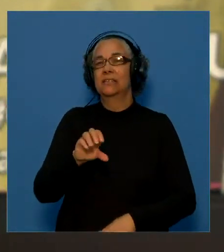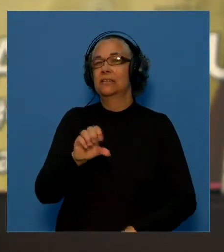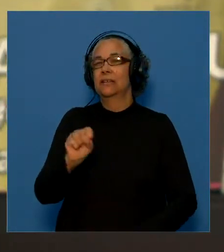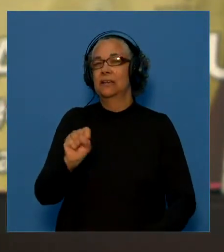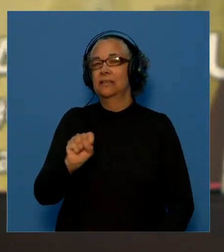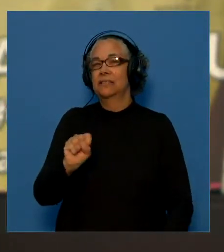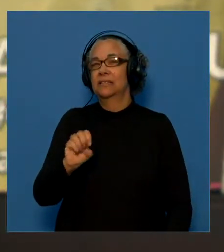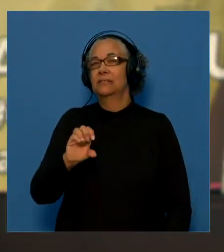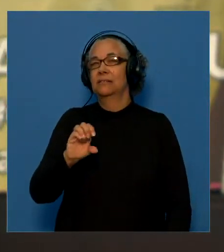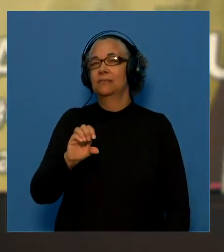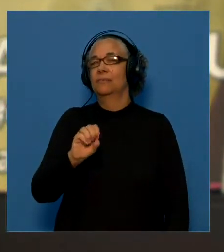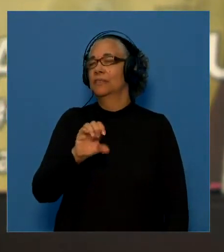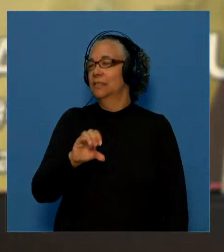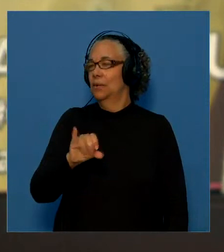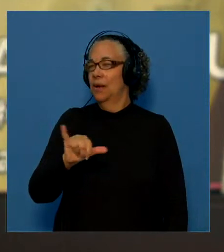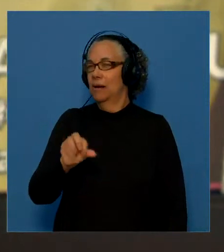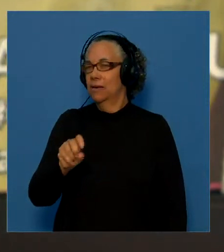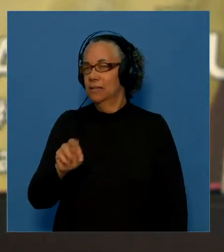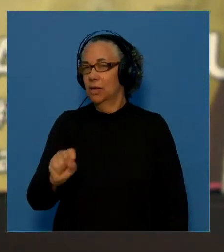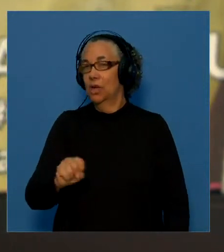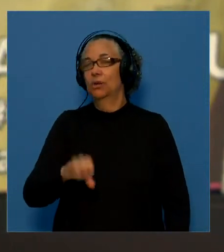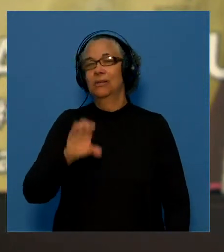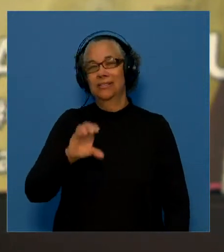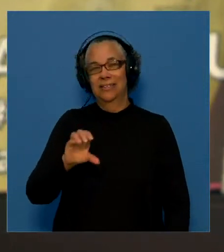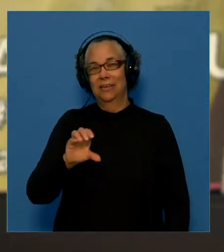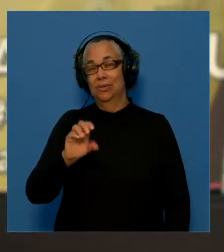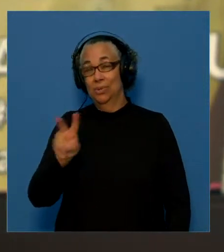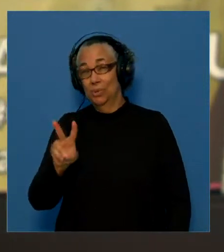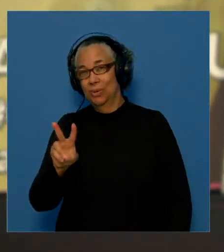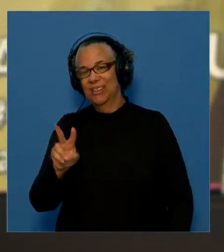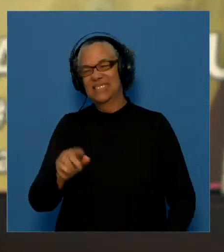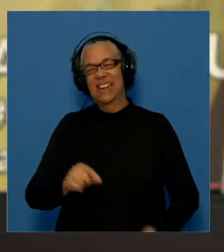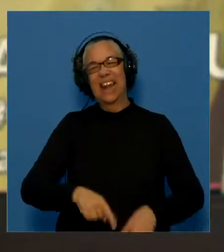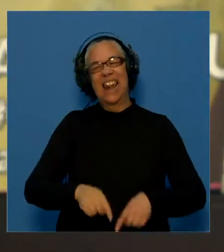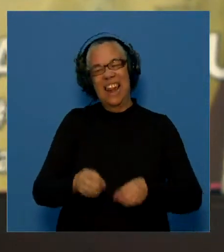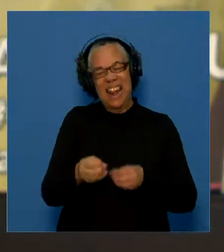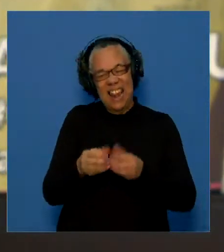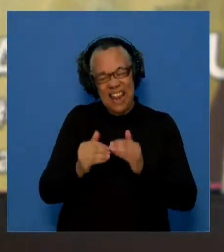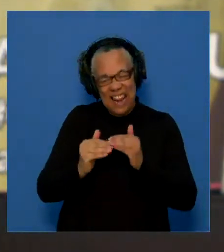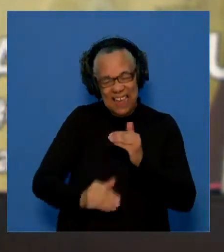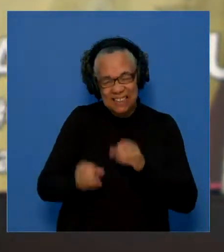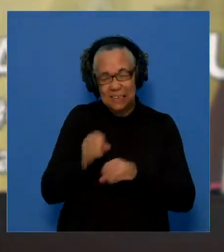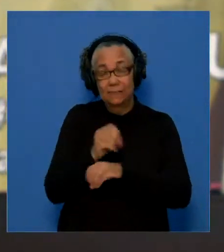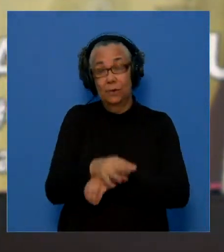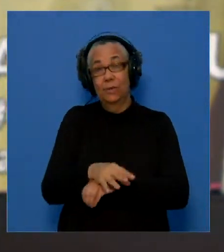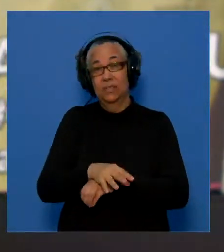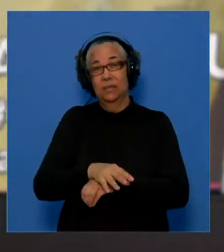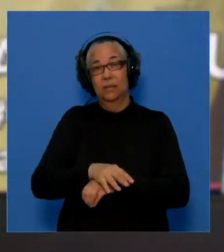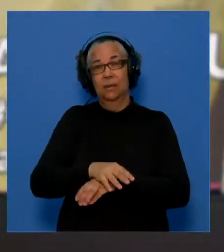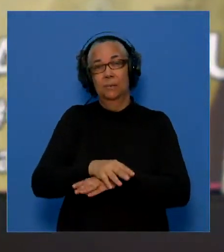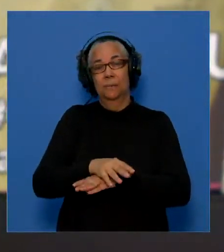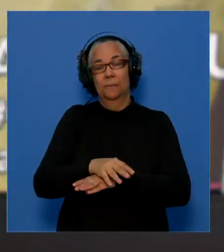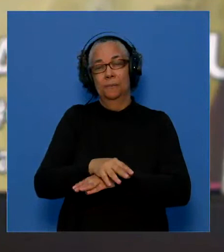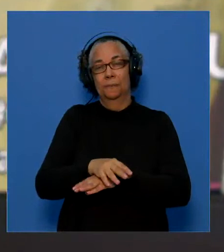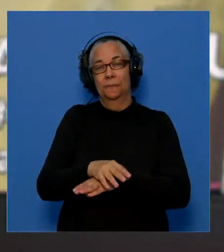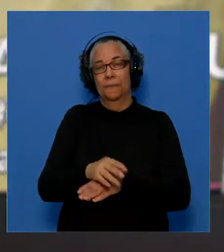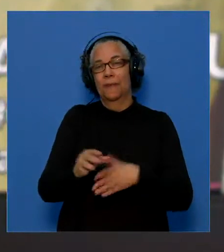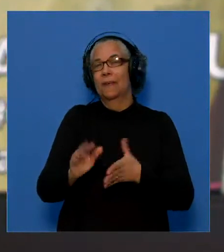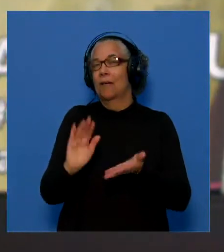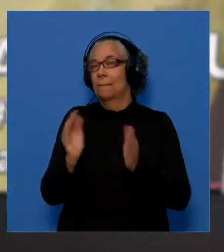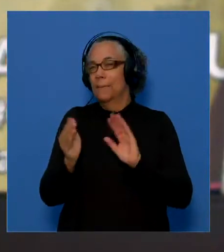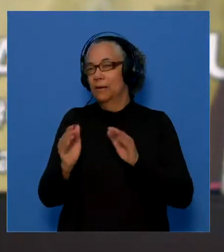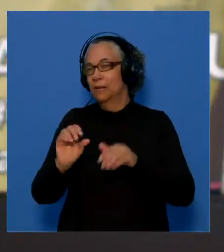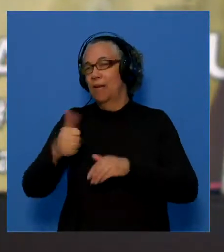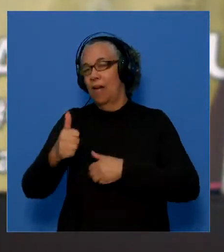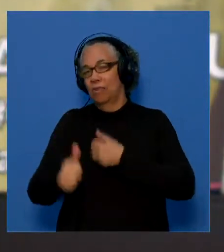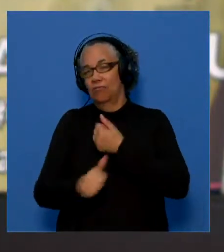variants identified to date have a much lesser influence on the transmissibility and severity of COVID-19 than other risk